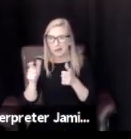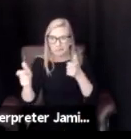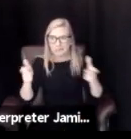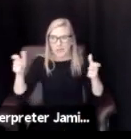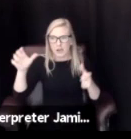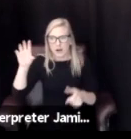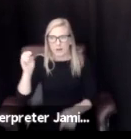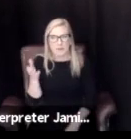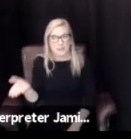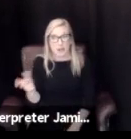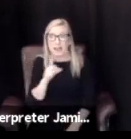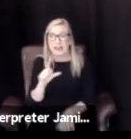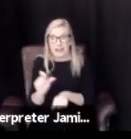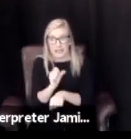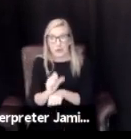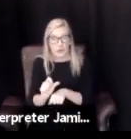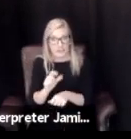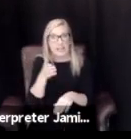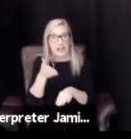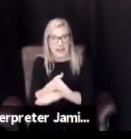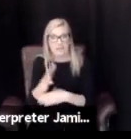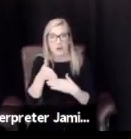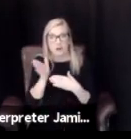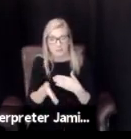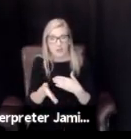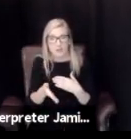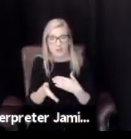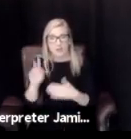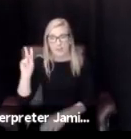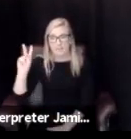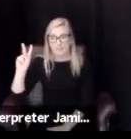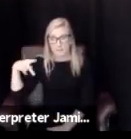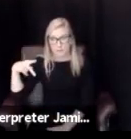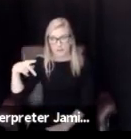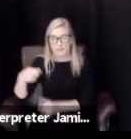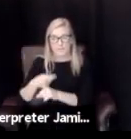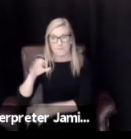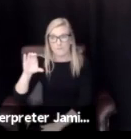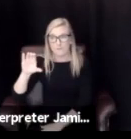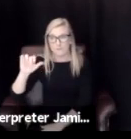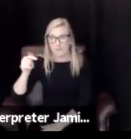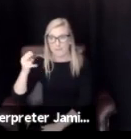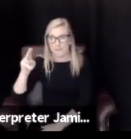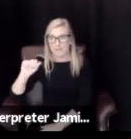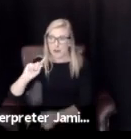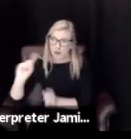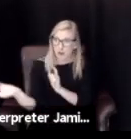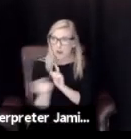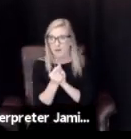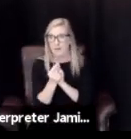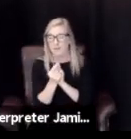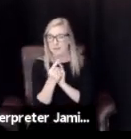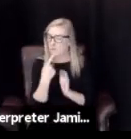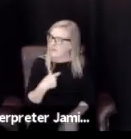there. Literally, when it was over, the VP from Cigna said, we need you at Cigna. That's how I got the